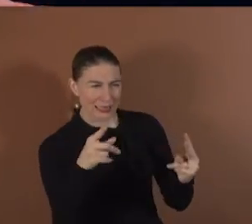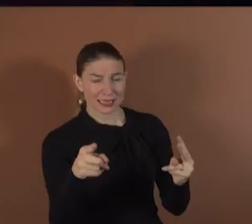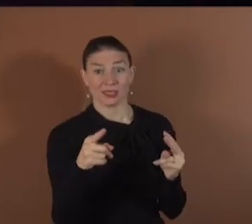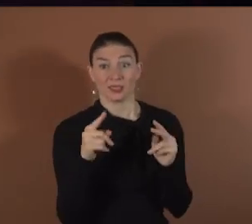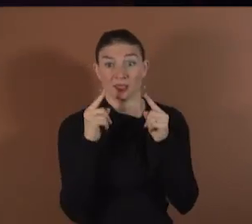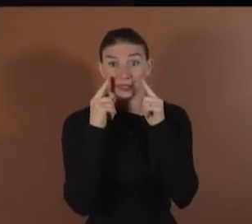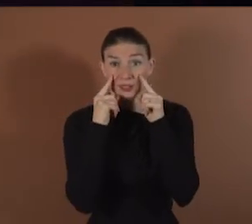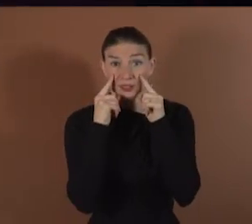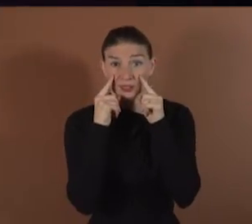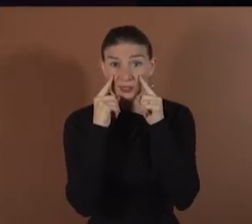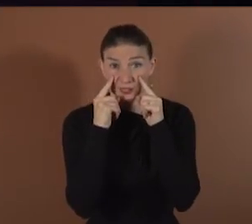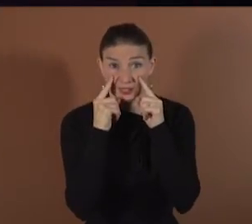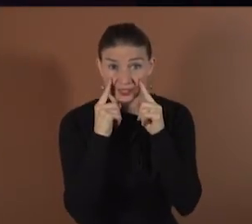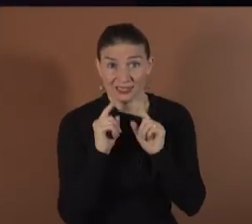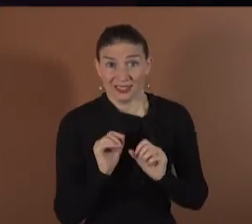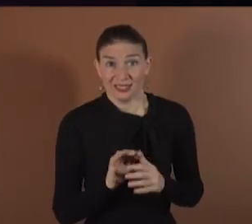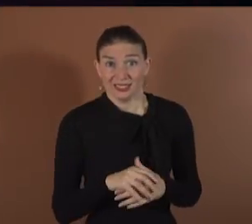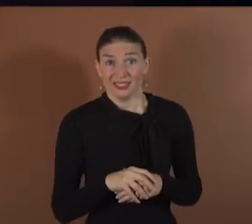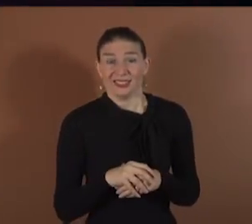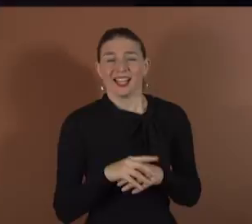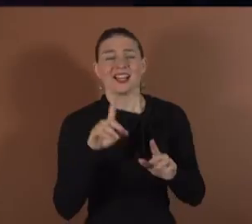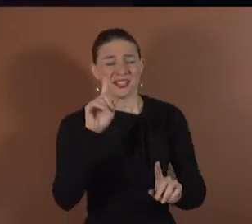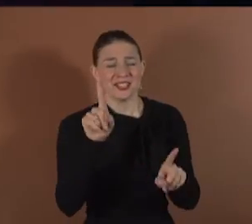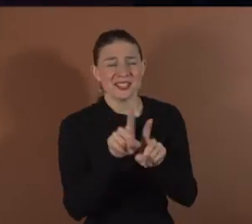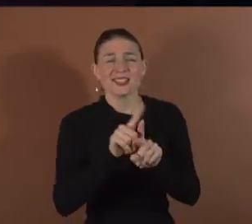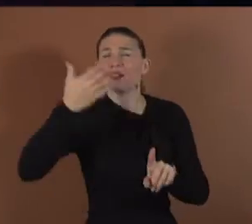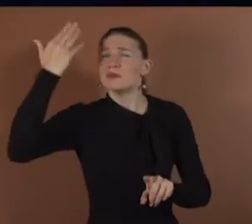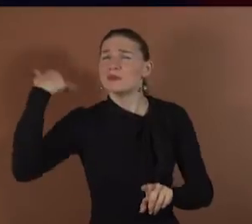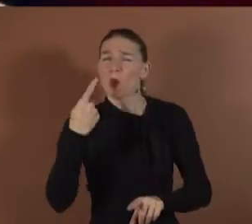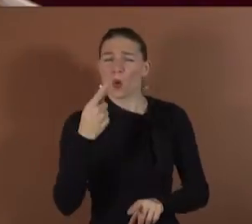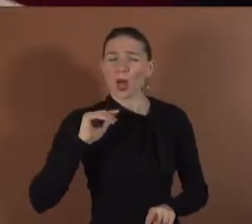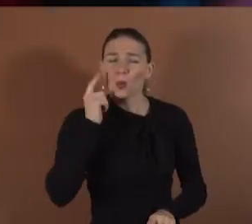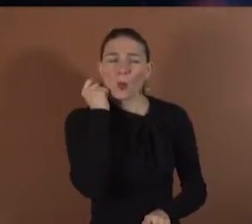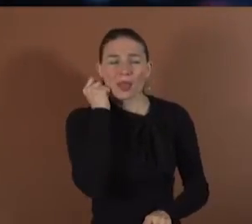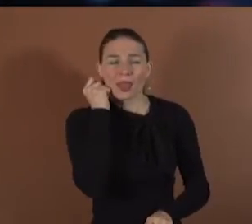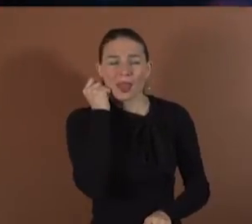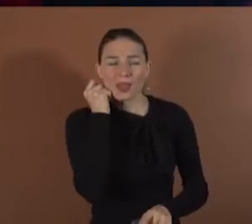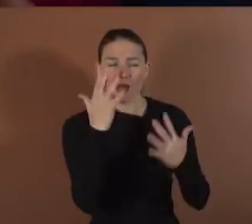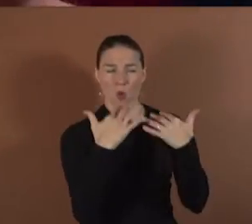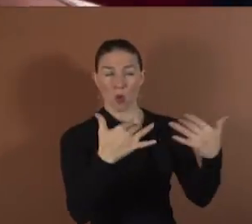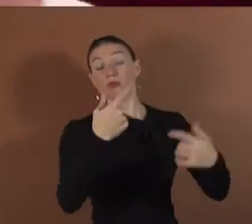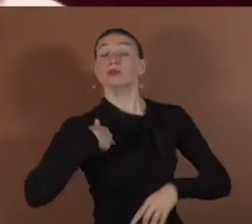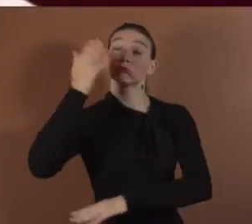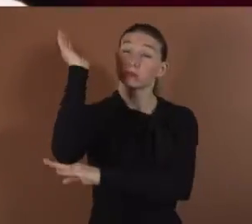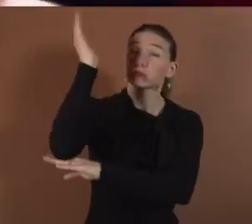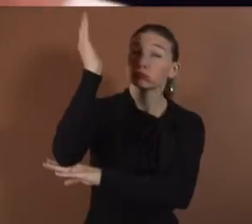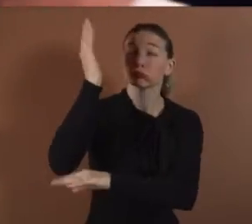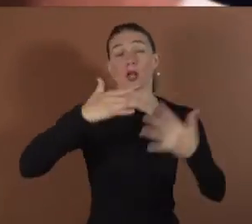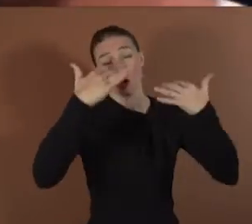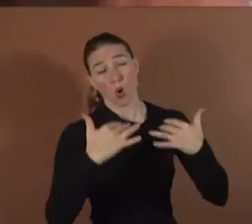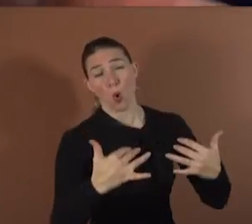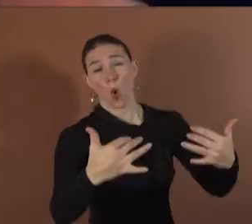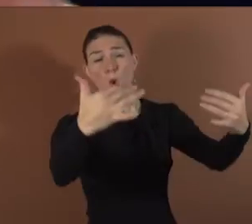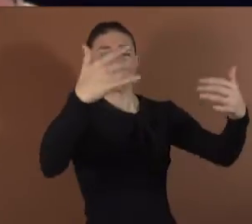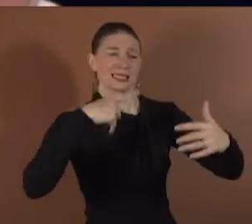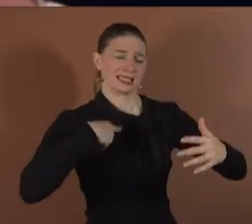in your eyes. And it reminds me of a woman who got up in an audience and said to me, after I gave a speech about the environmental